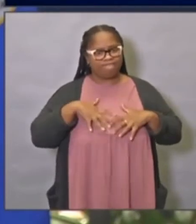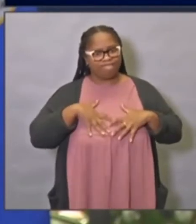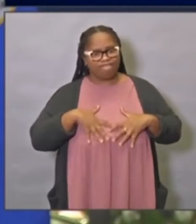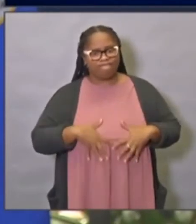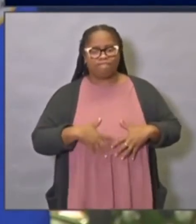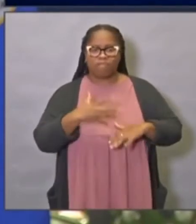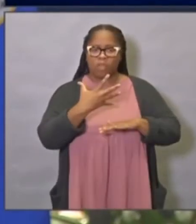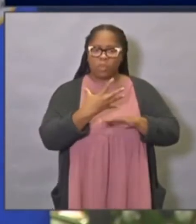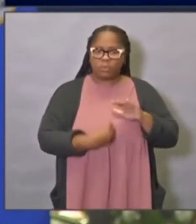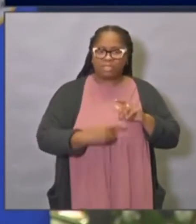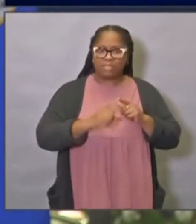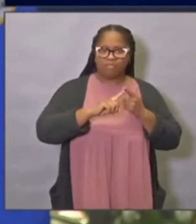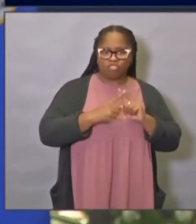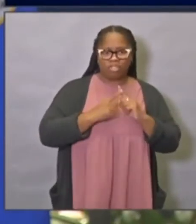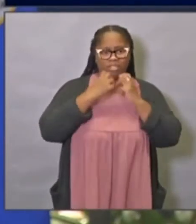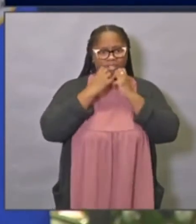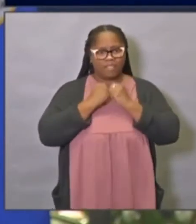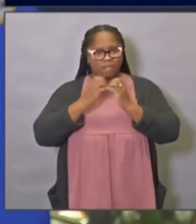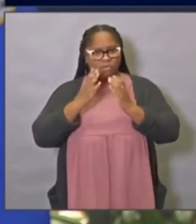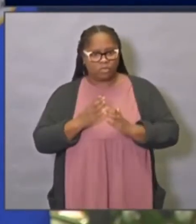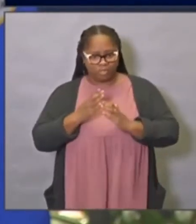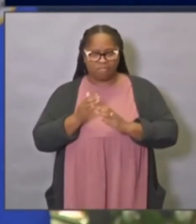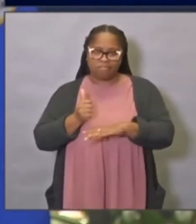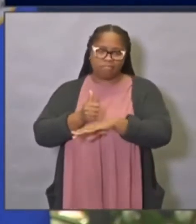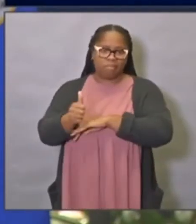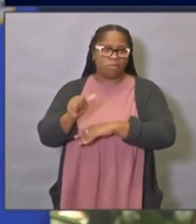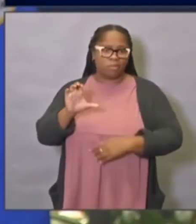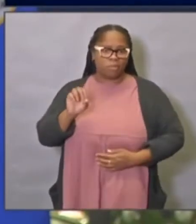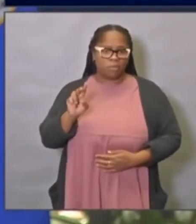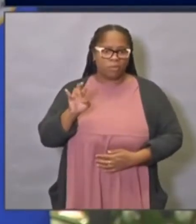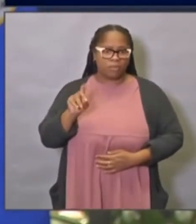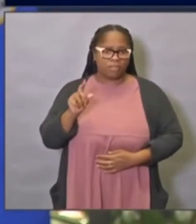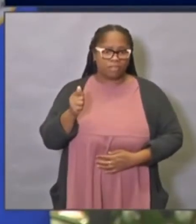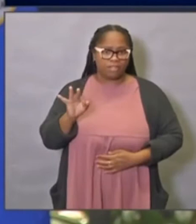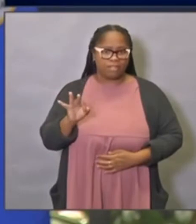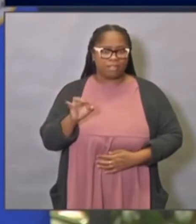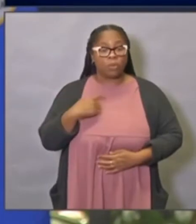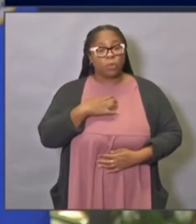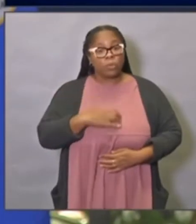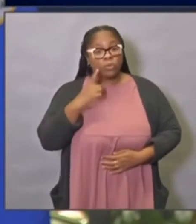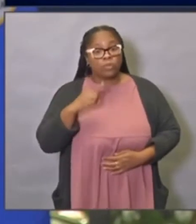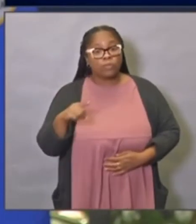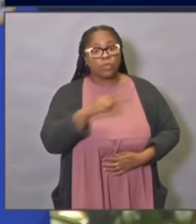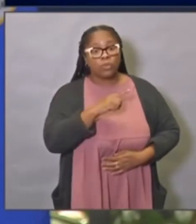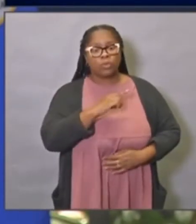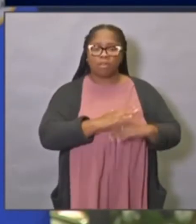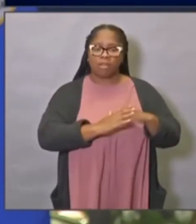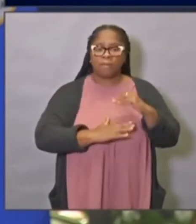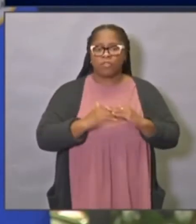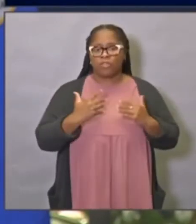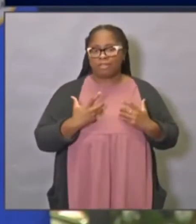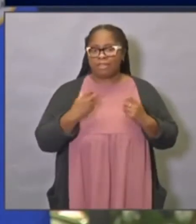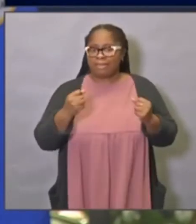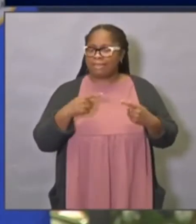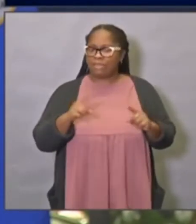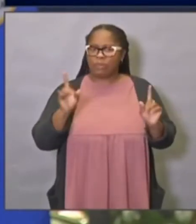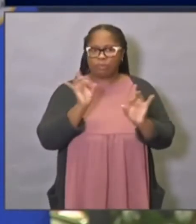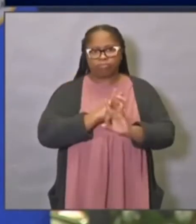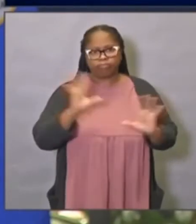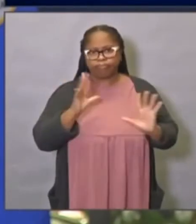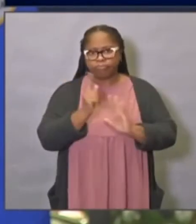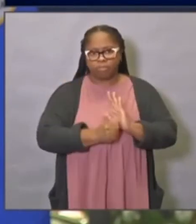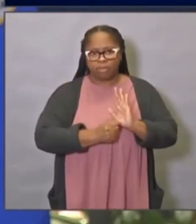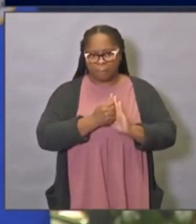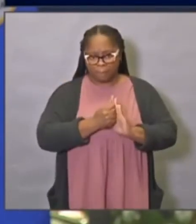loved one or a friend from COVID-19. We wish you comfort and healing during this most difficult time. For